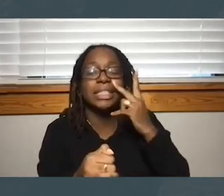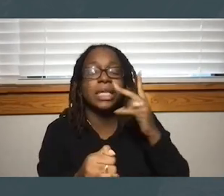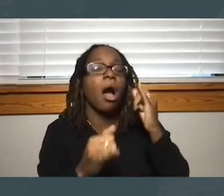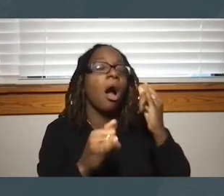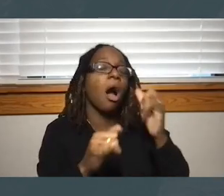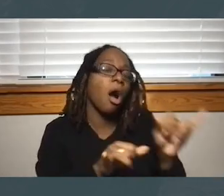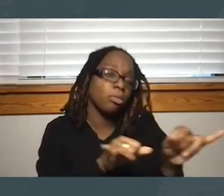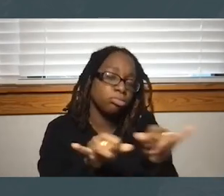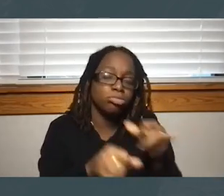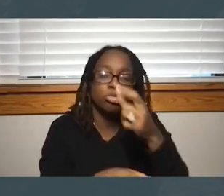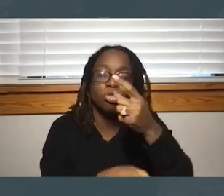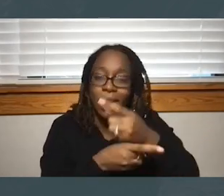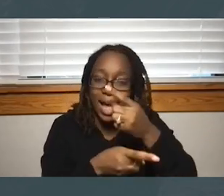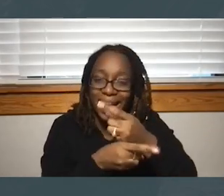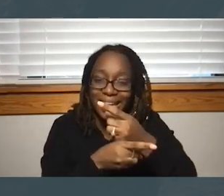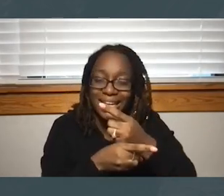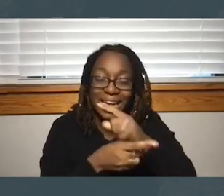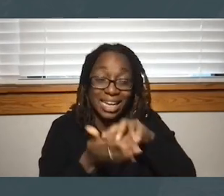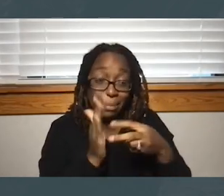has translated